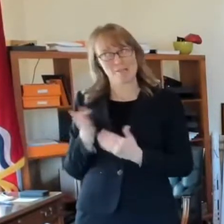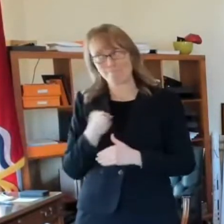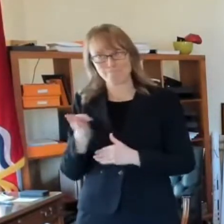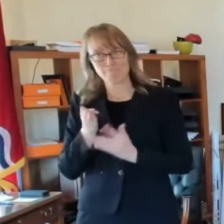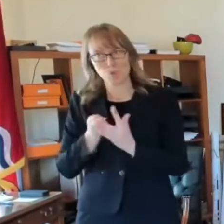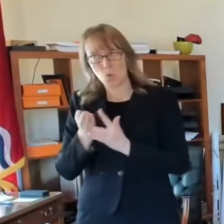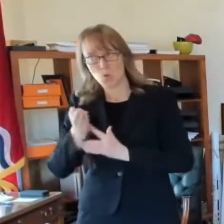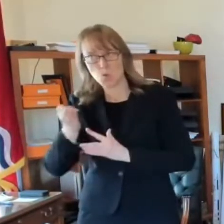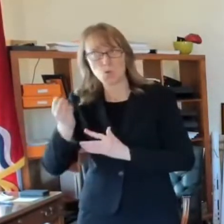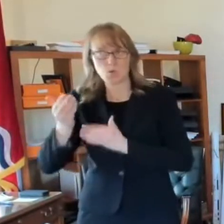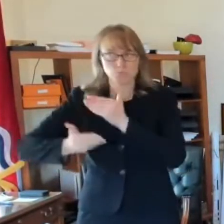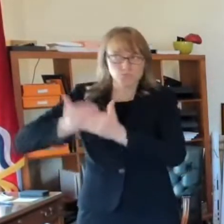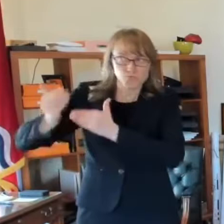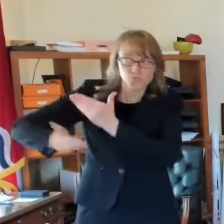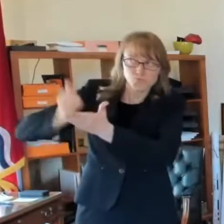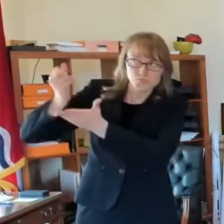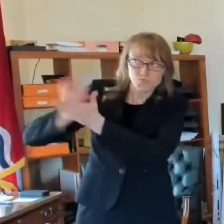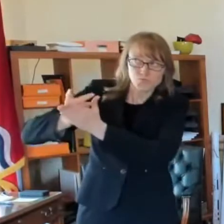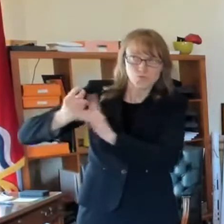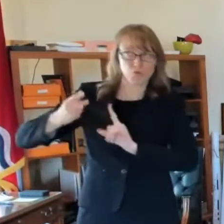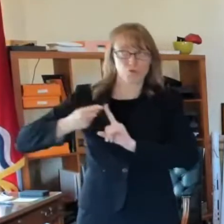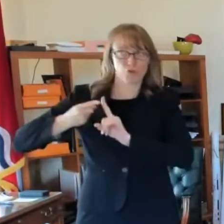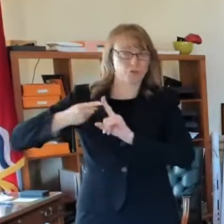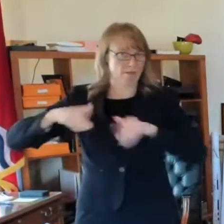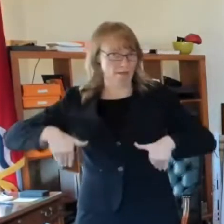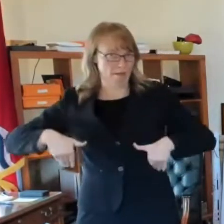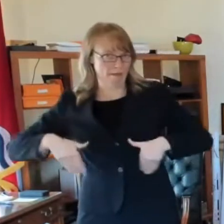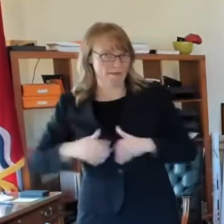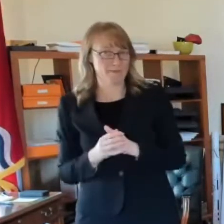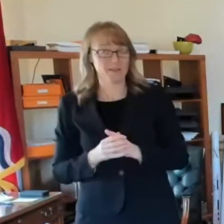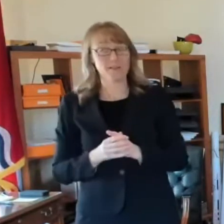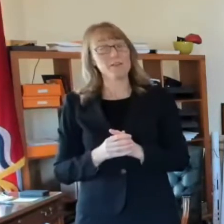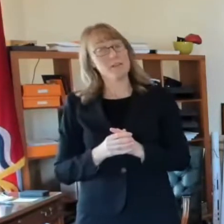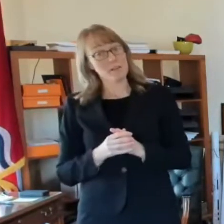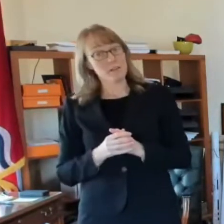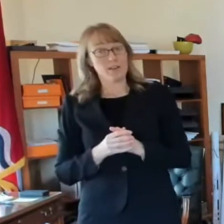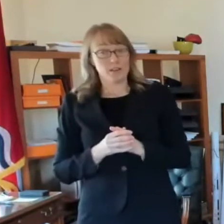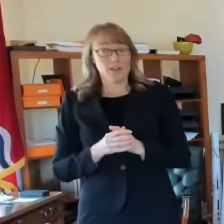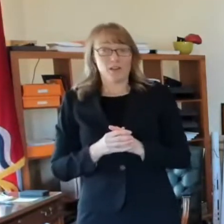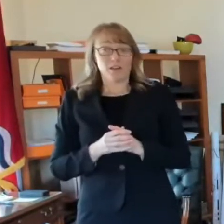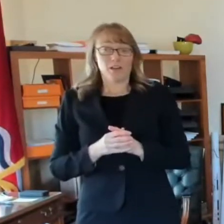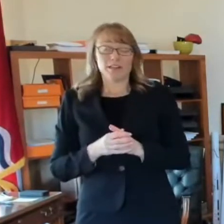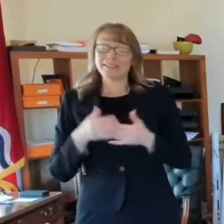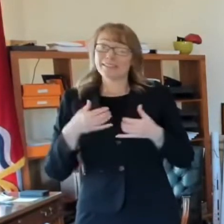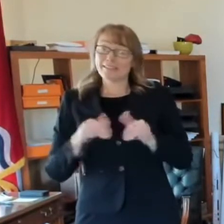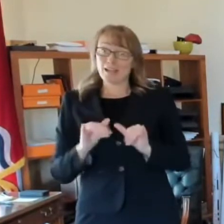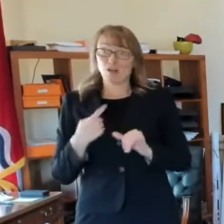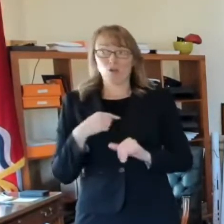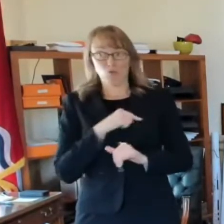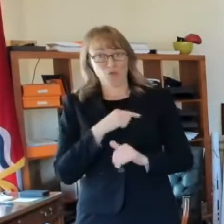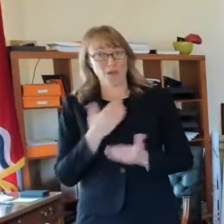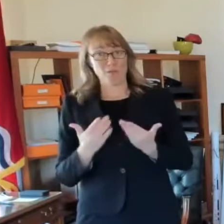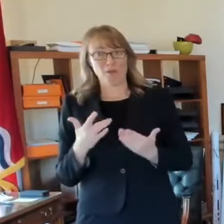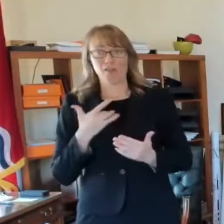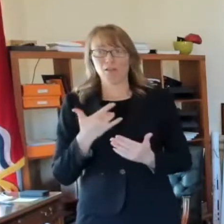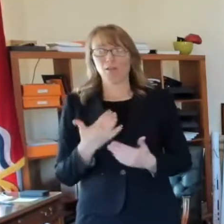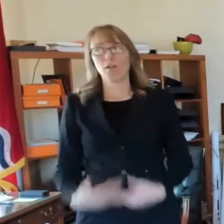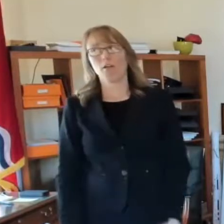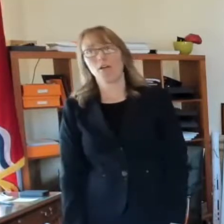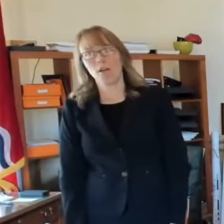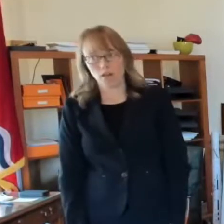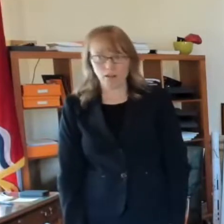is encouraging as we are all worn out by all these regulations and by not seeing our friends